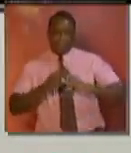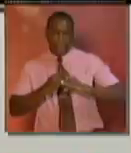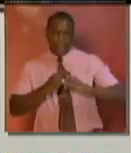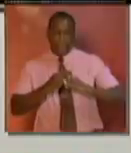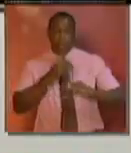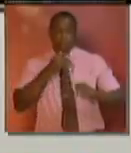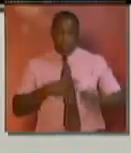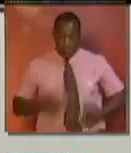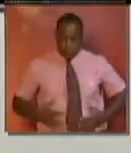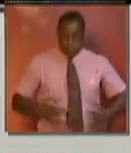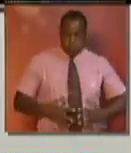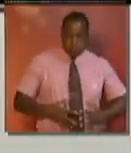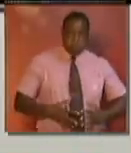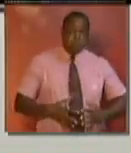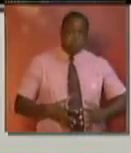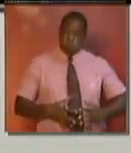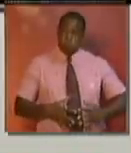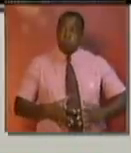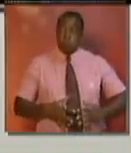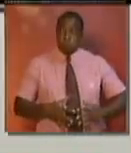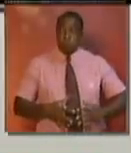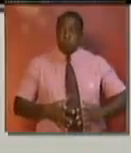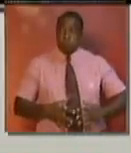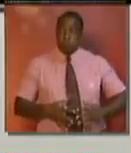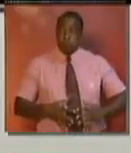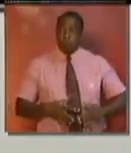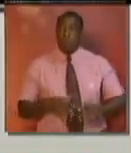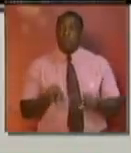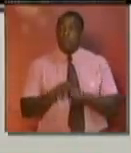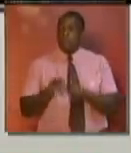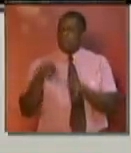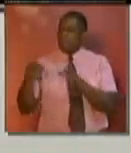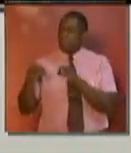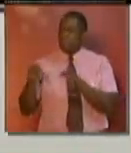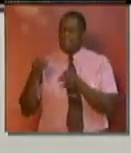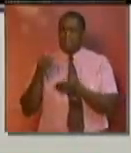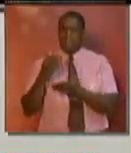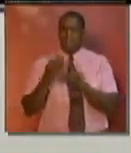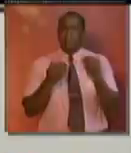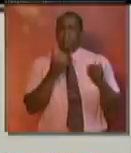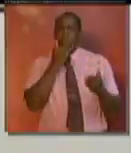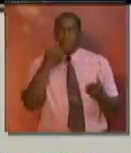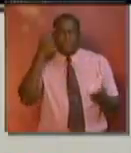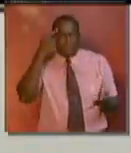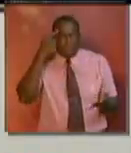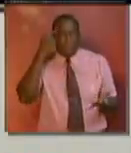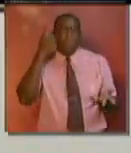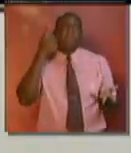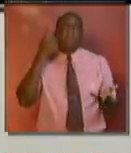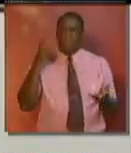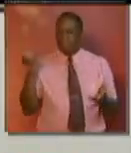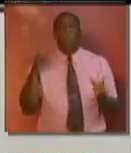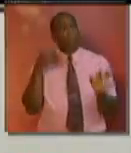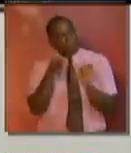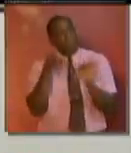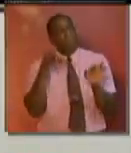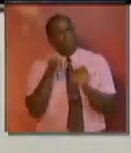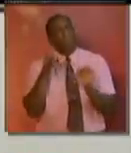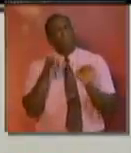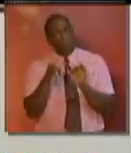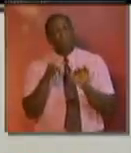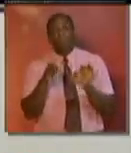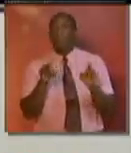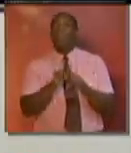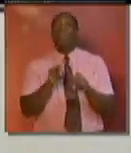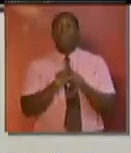population. He clarified some misconceptions and some concerns that are raised from that group. We also had Dr.